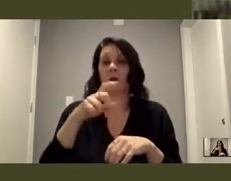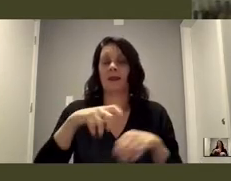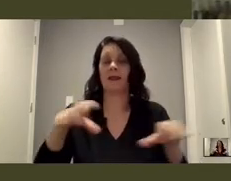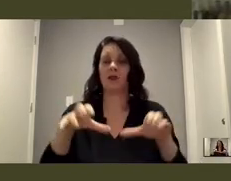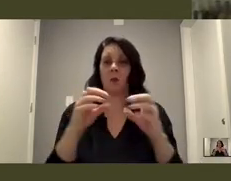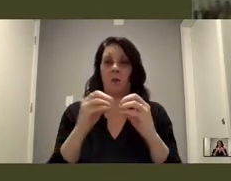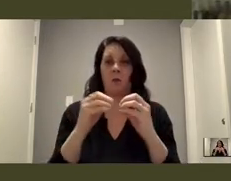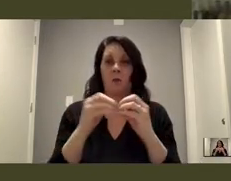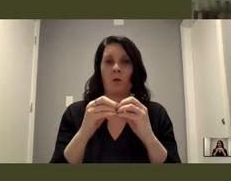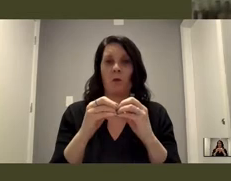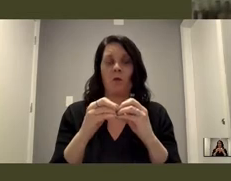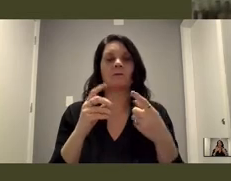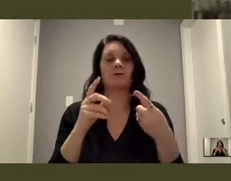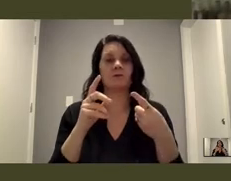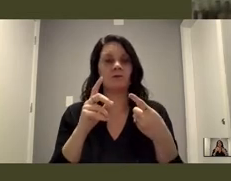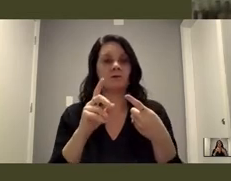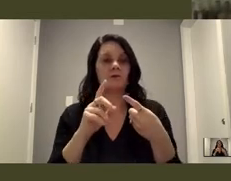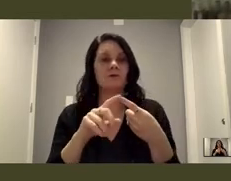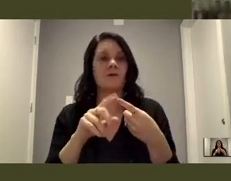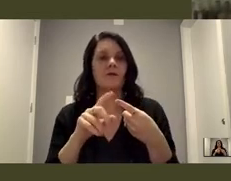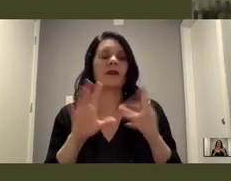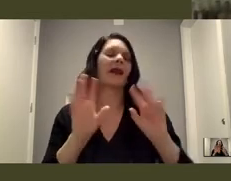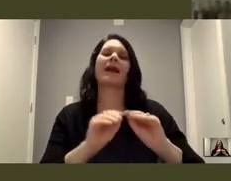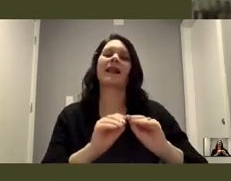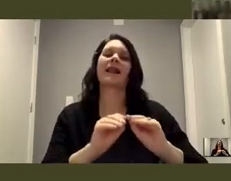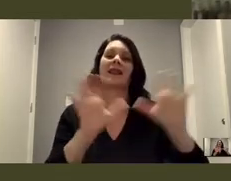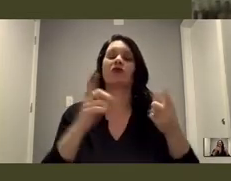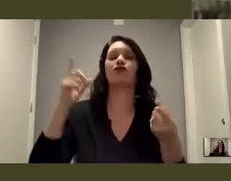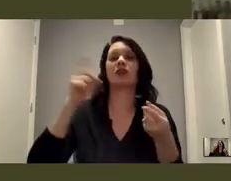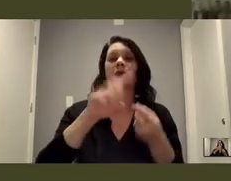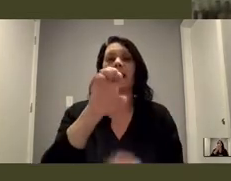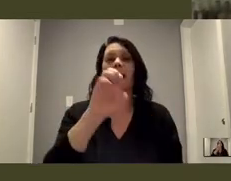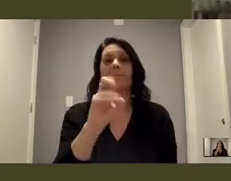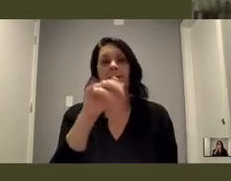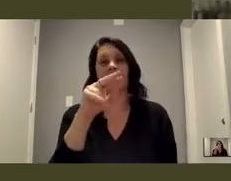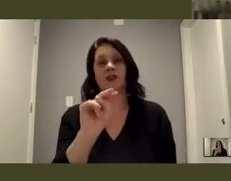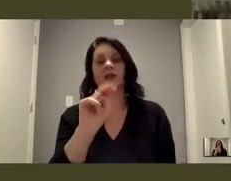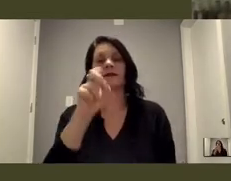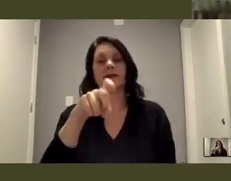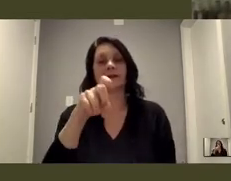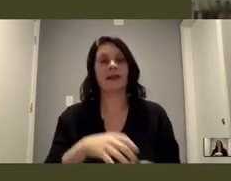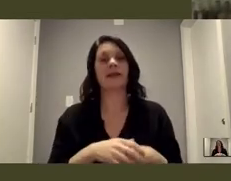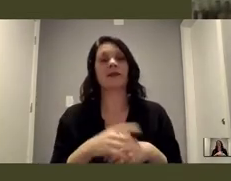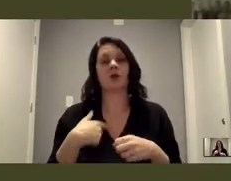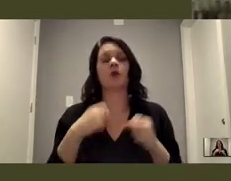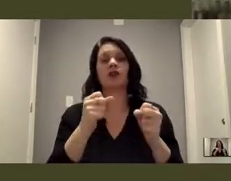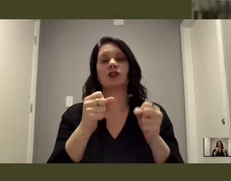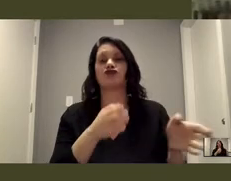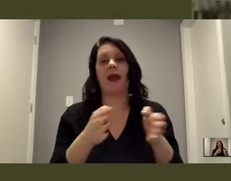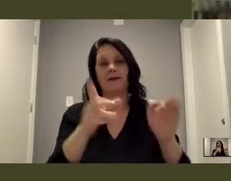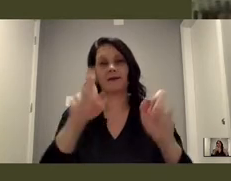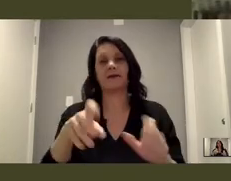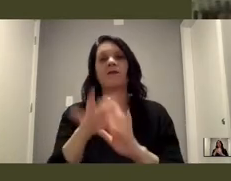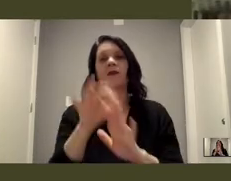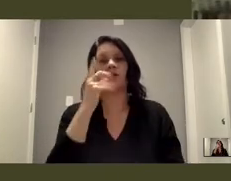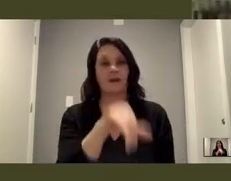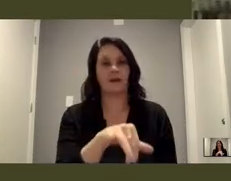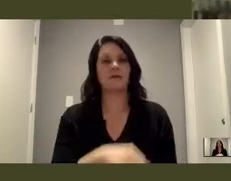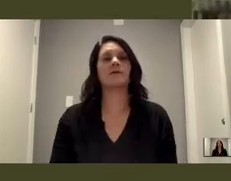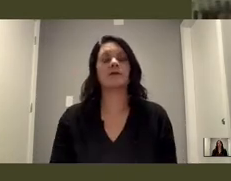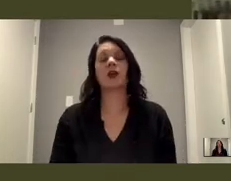Clearly on the path of reducing emissions, we have to accelerate here. There's a good news here is